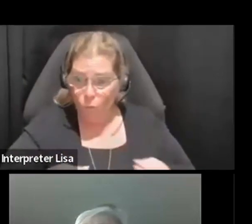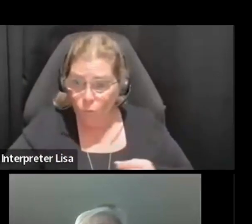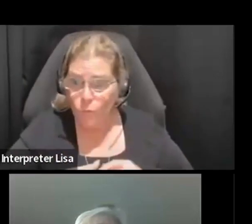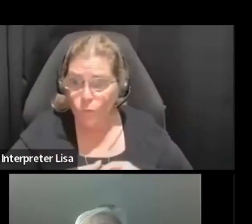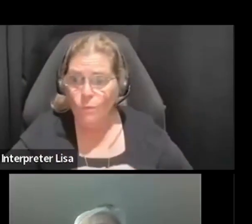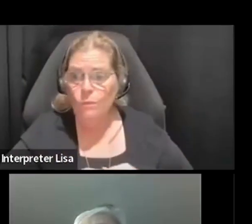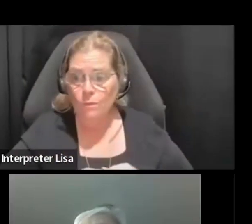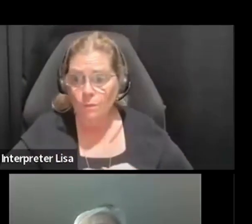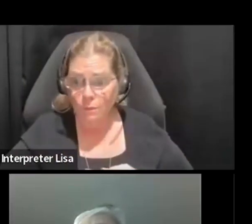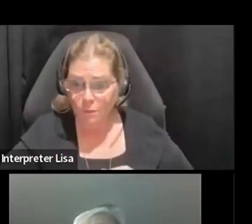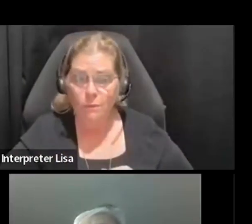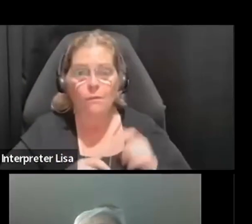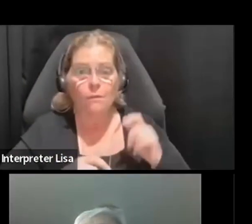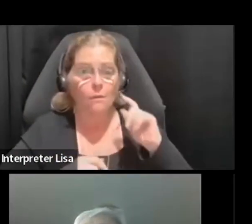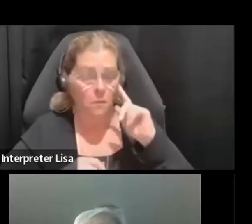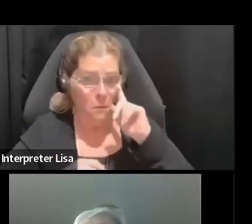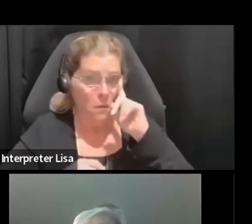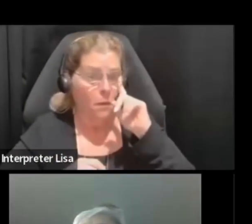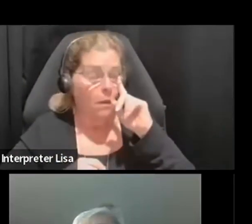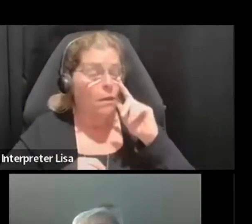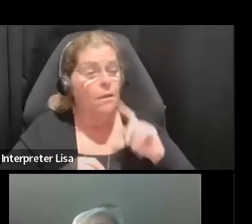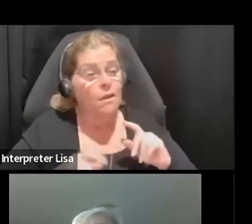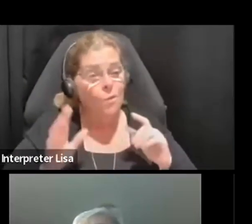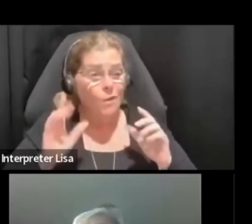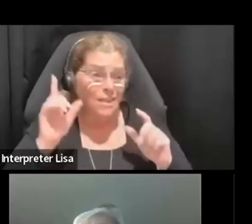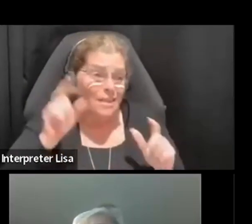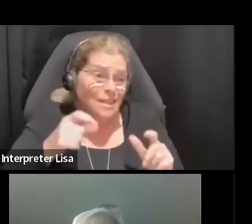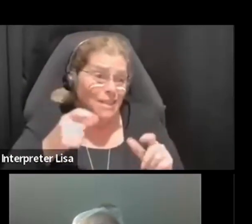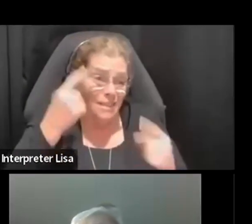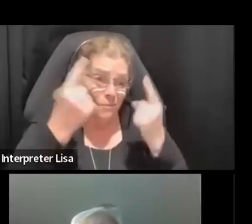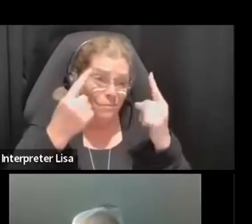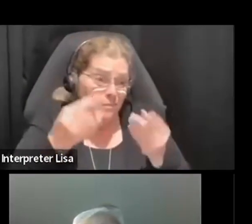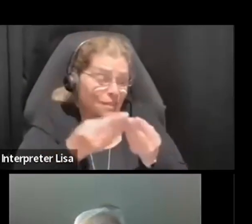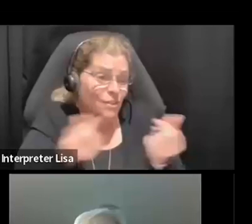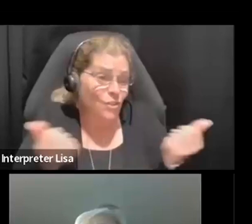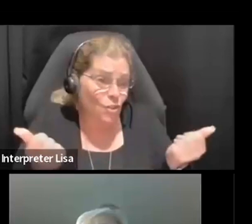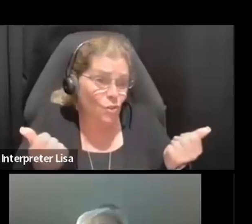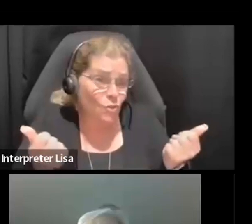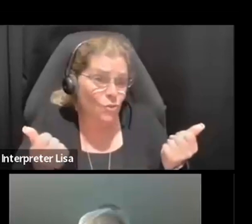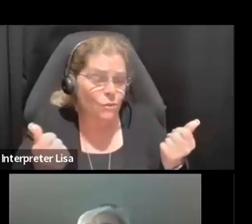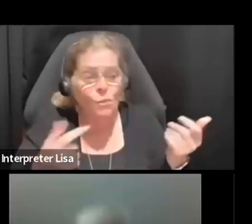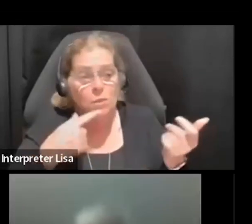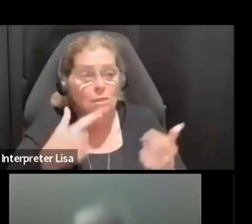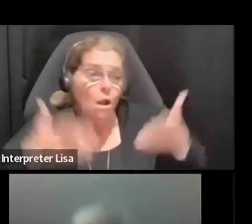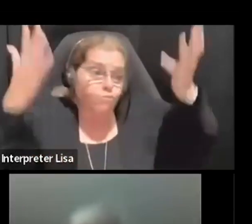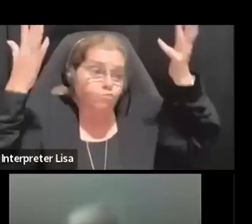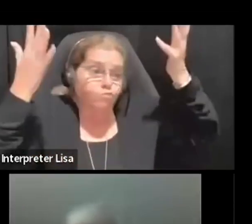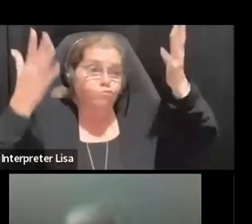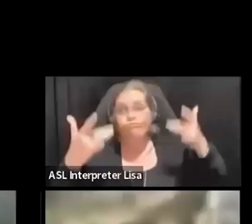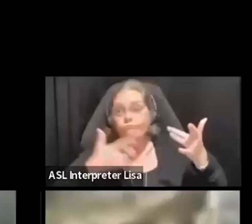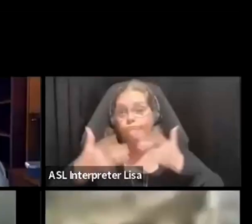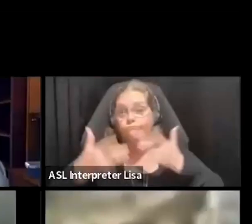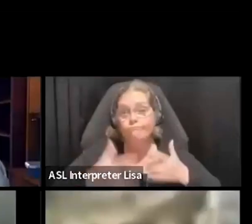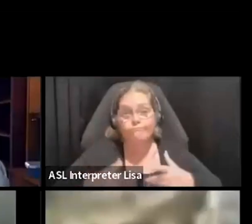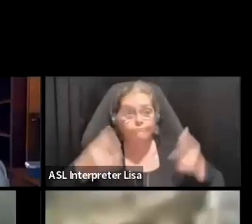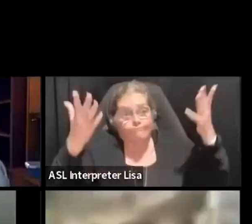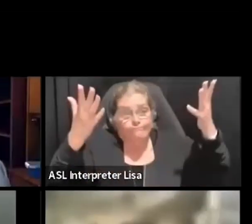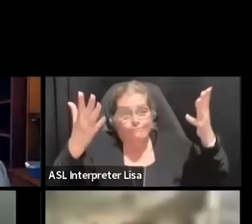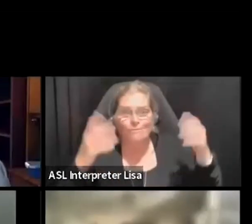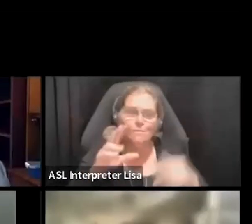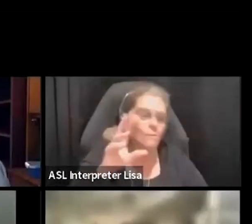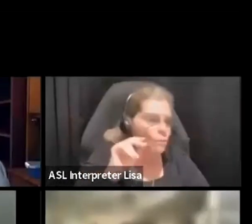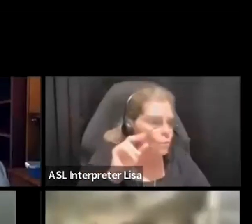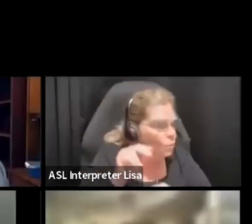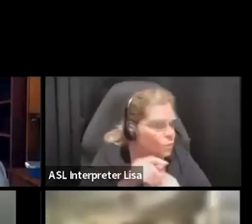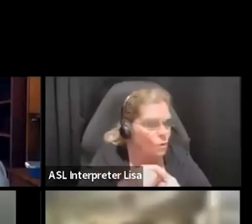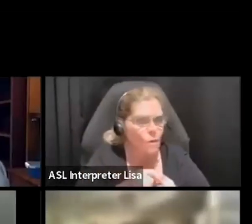with solutions to those shortages. And when we throw our hands up and say, well, we have a shortage, and I think that we're kind of in